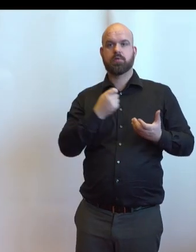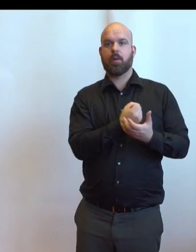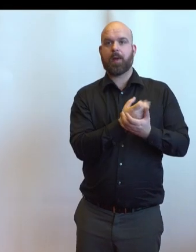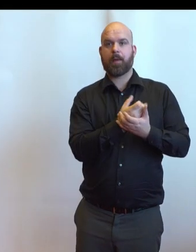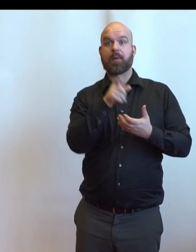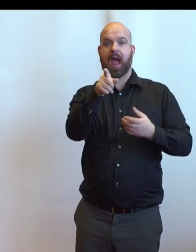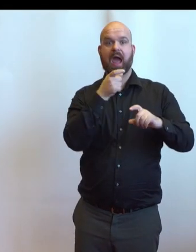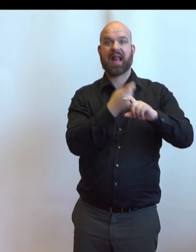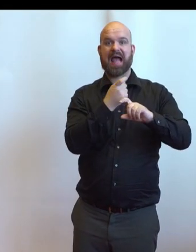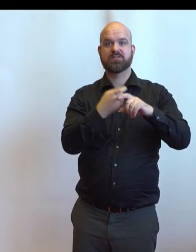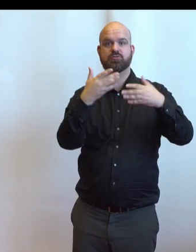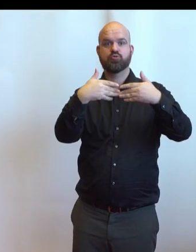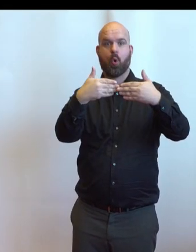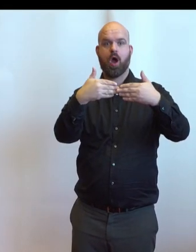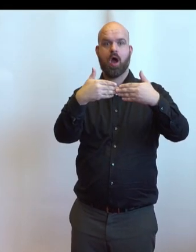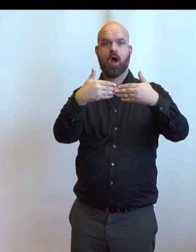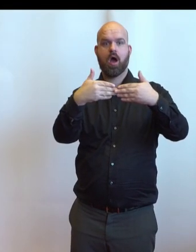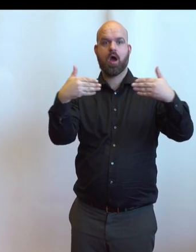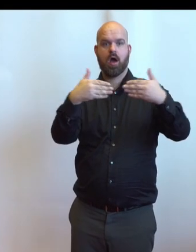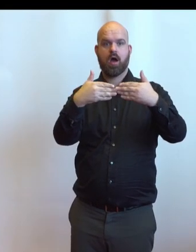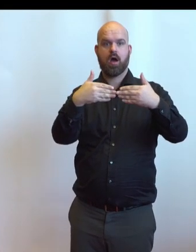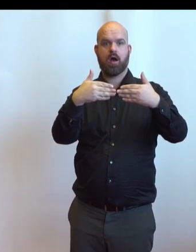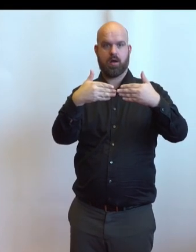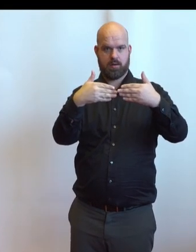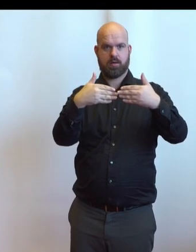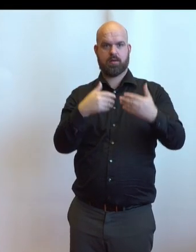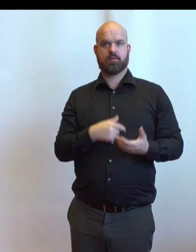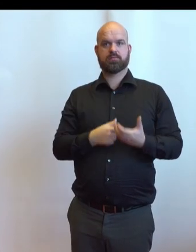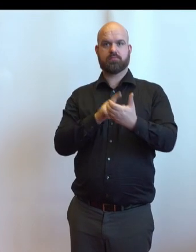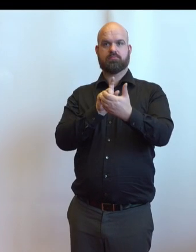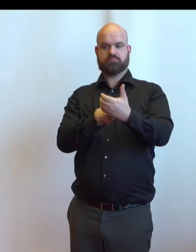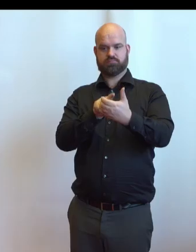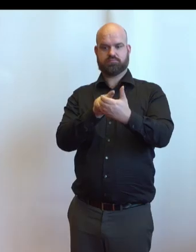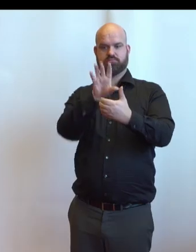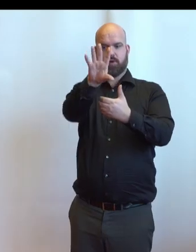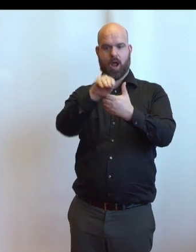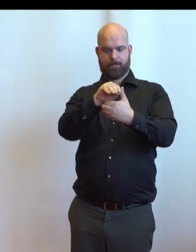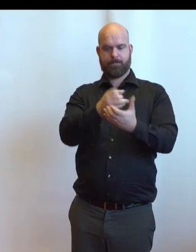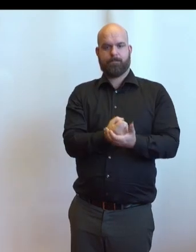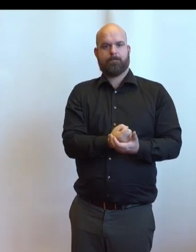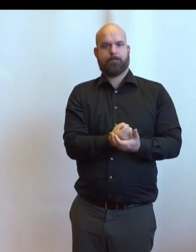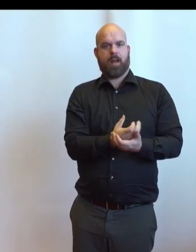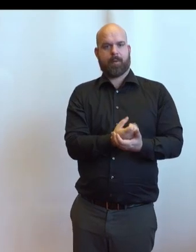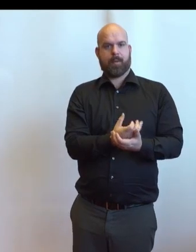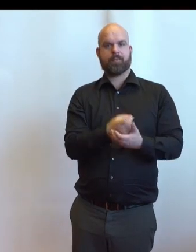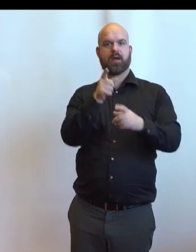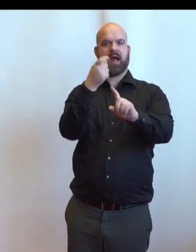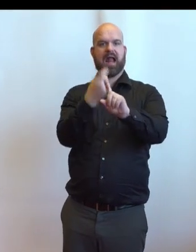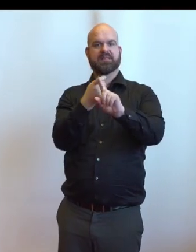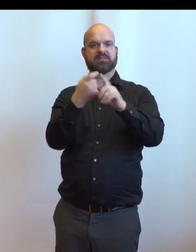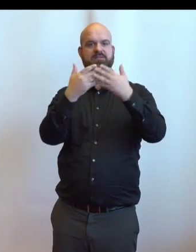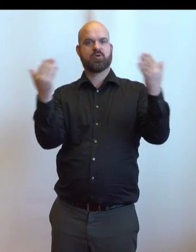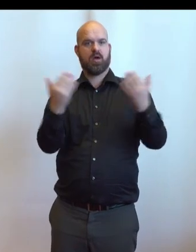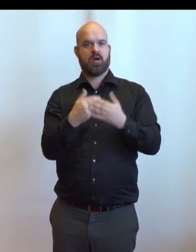scene. There is a glass door in front of you. And with the support of this solution, I can walk into those doors without